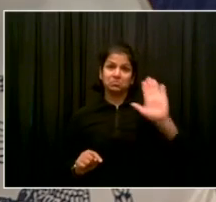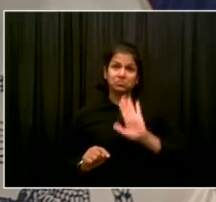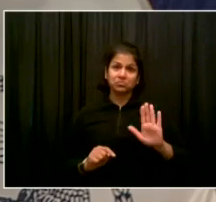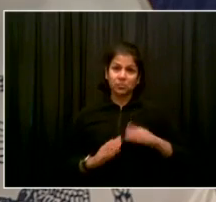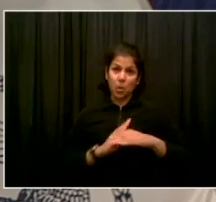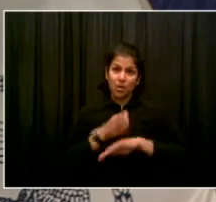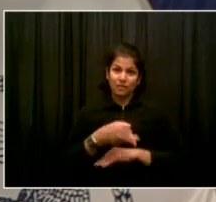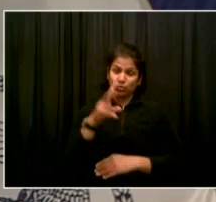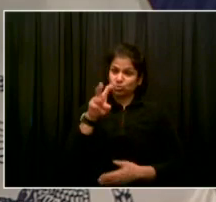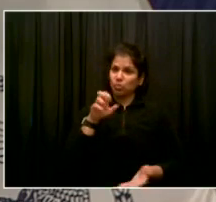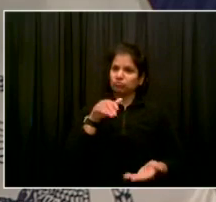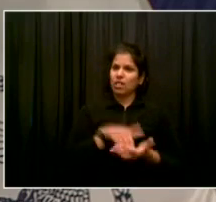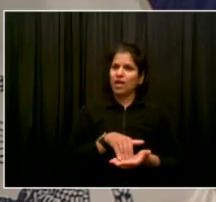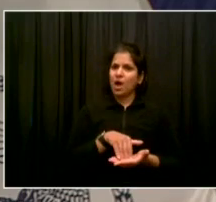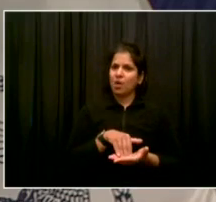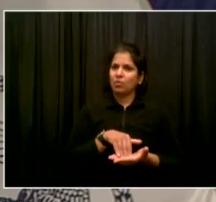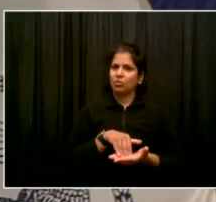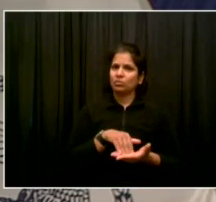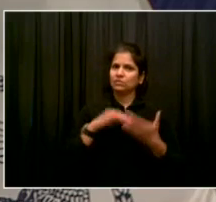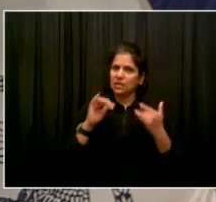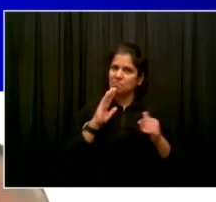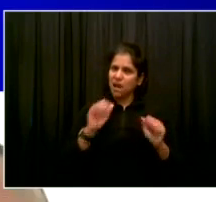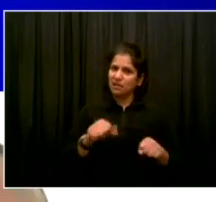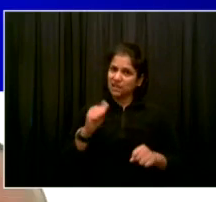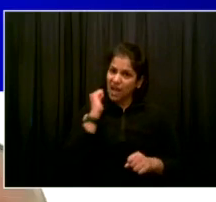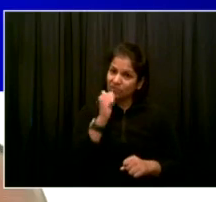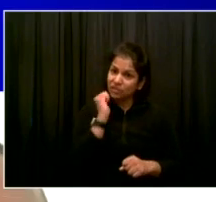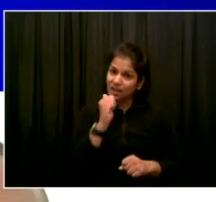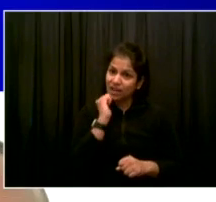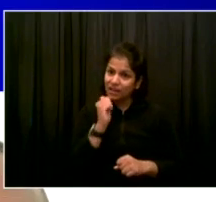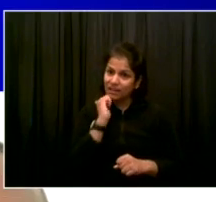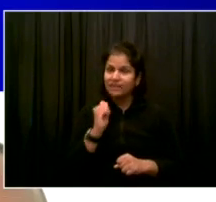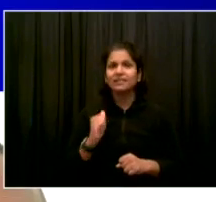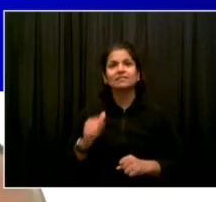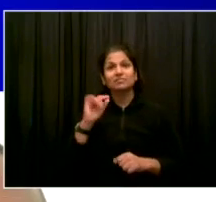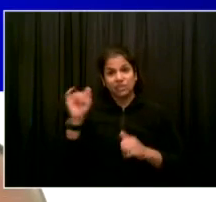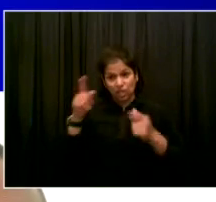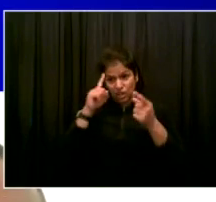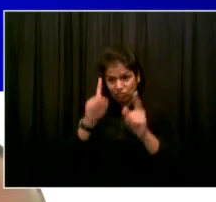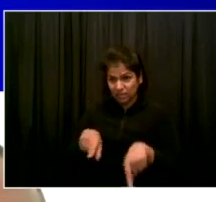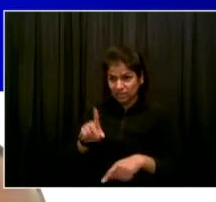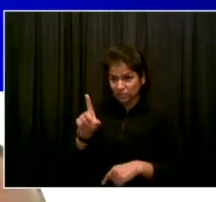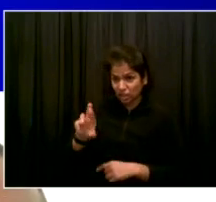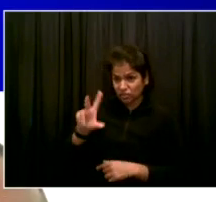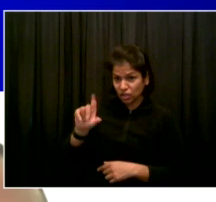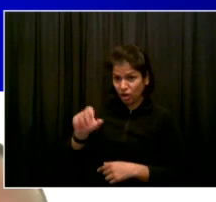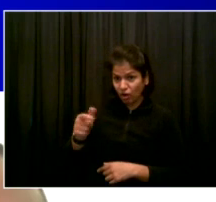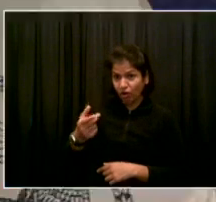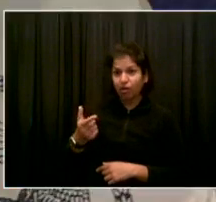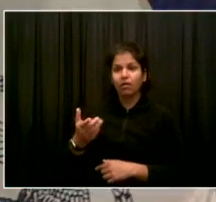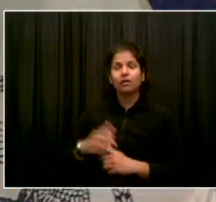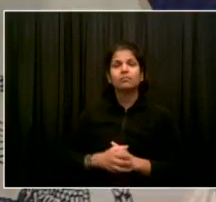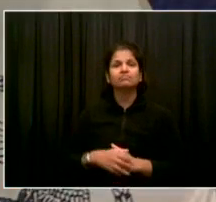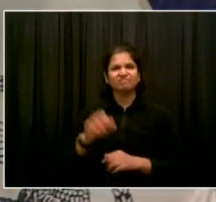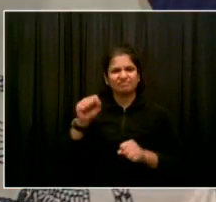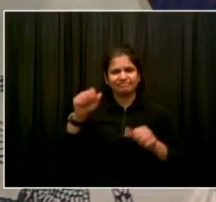into the equation each day. Would you agree with that? Absolutely. Okay. Go ahead, Joe.